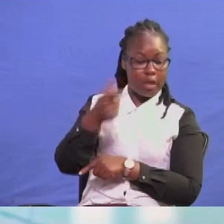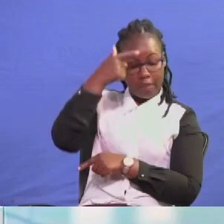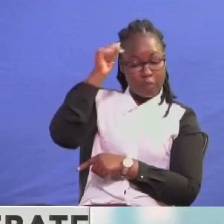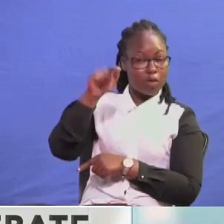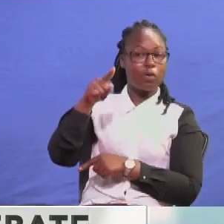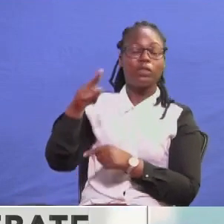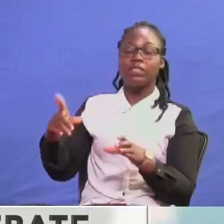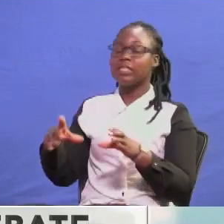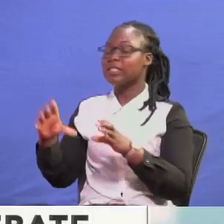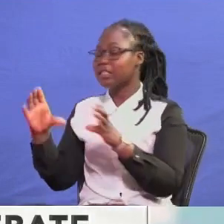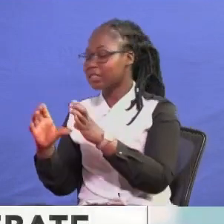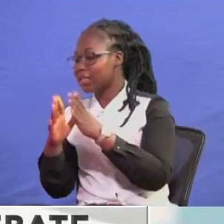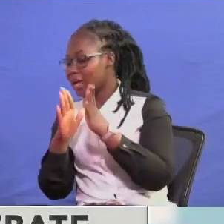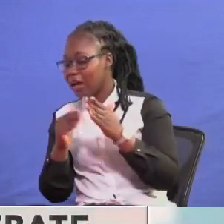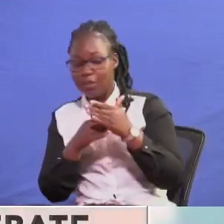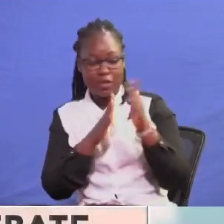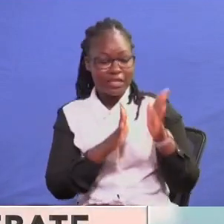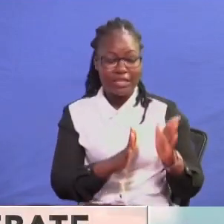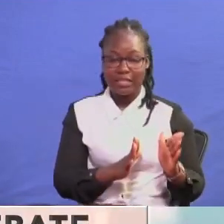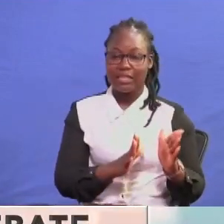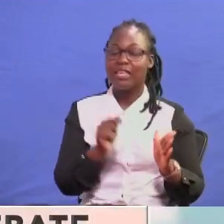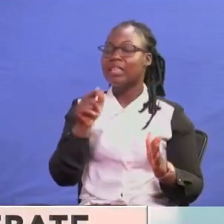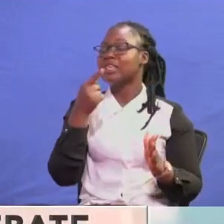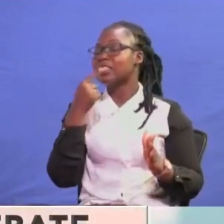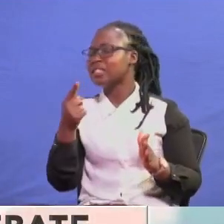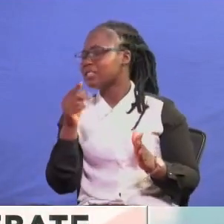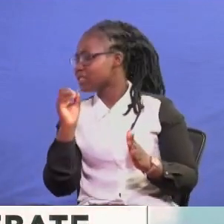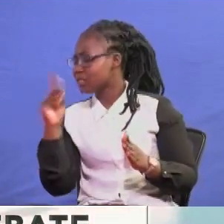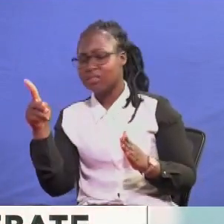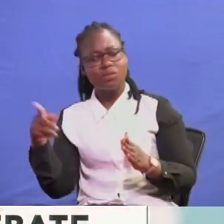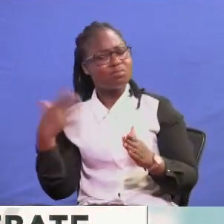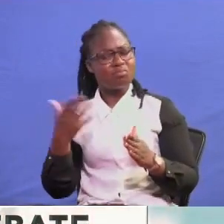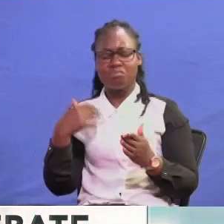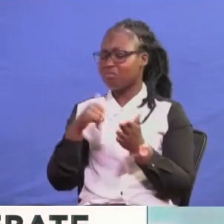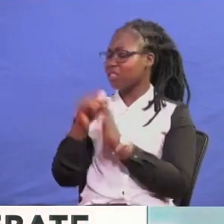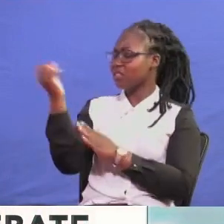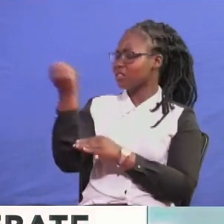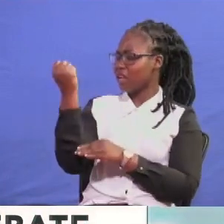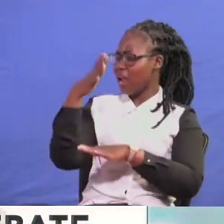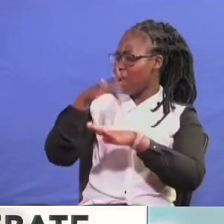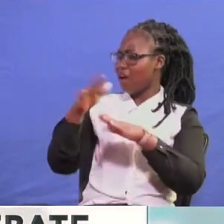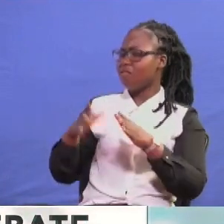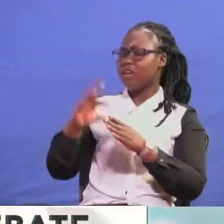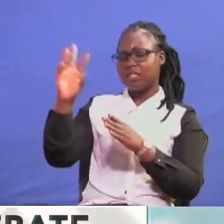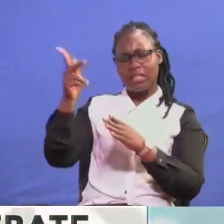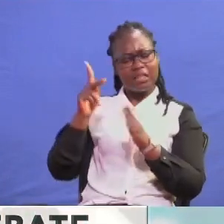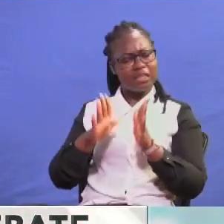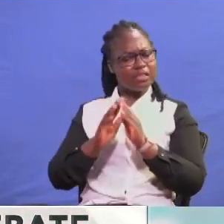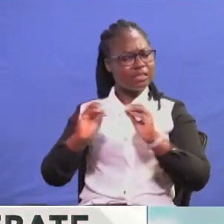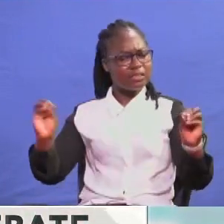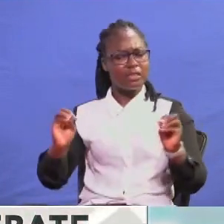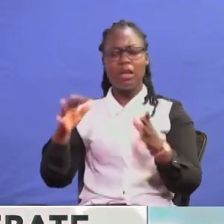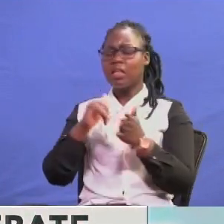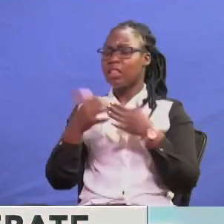of the ruling party, he says it's okay, it's political. That does not affect the Kenyan mwananchi. That is a game